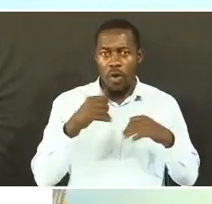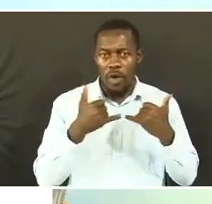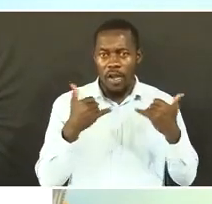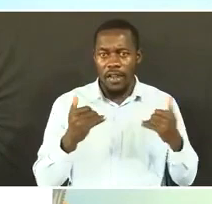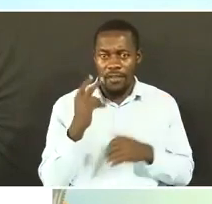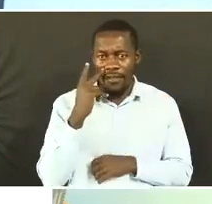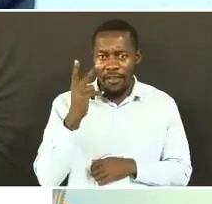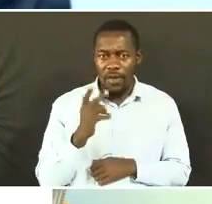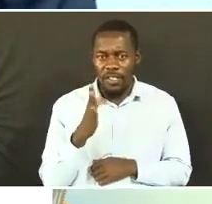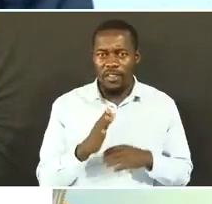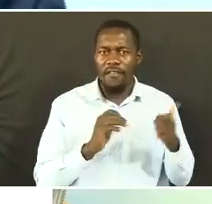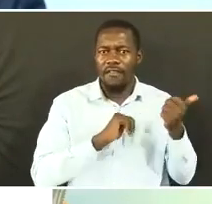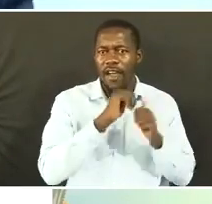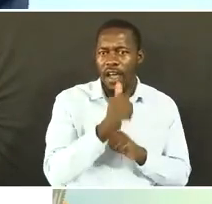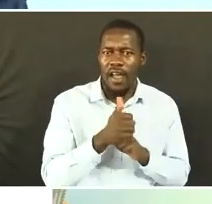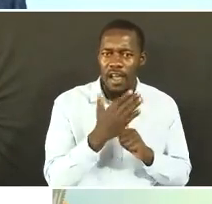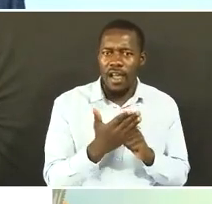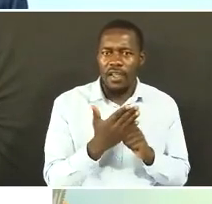islands of